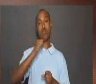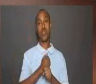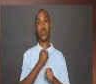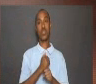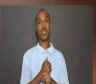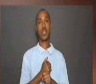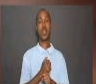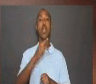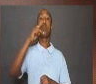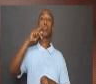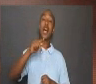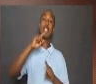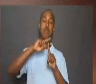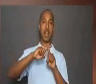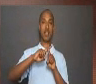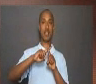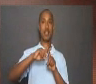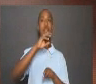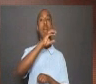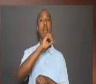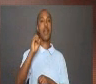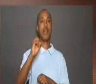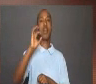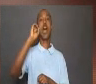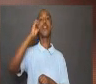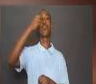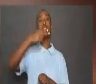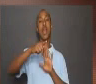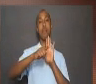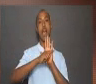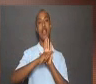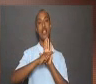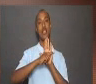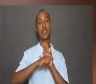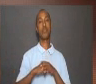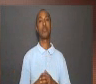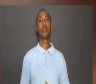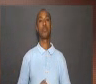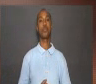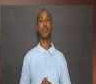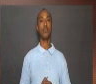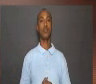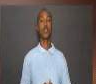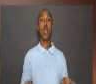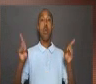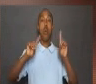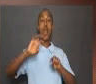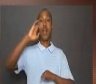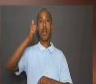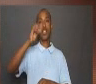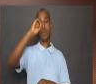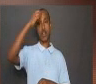produces a potassium plus and a hydroxide ion. When